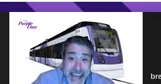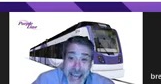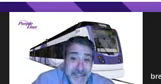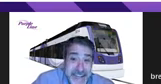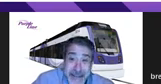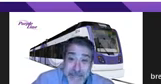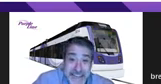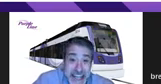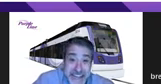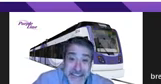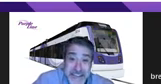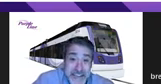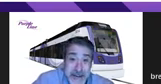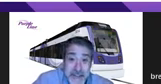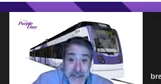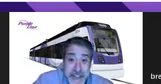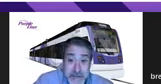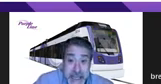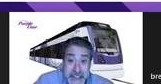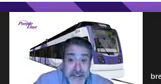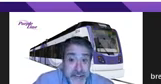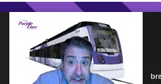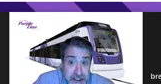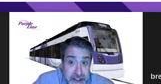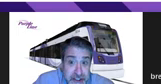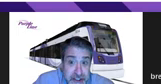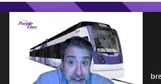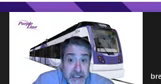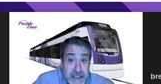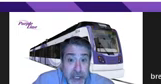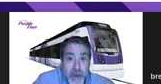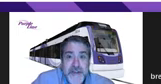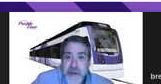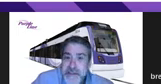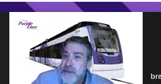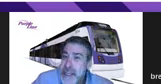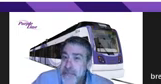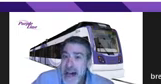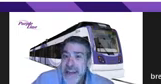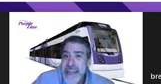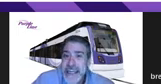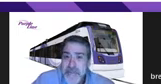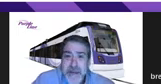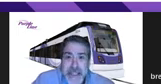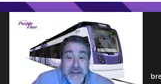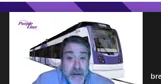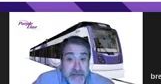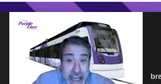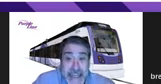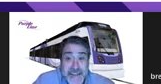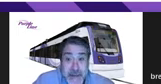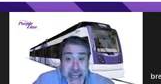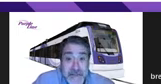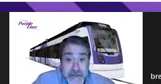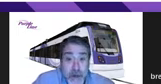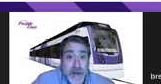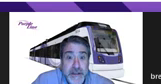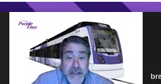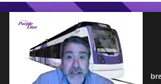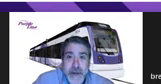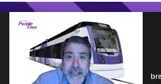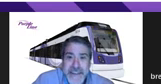At this time, there's not been a change to the contractual date for passenger service. Once we've agreed upon and implemented a revised